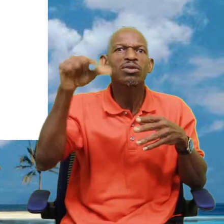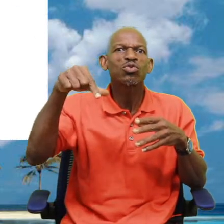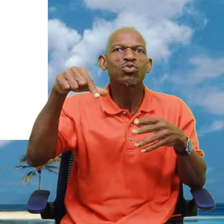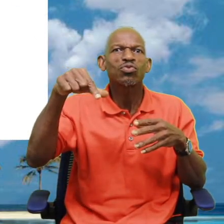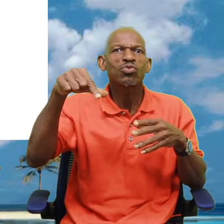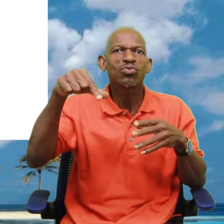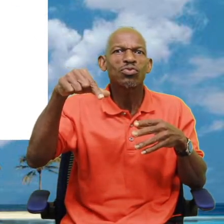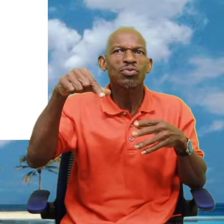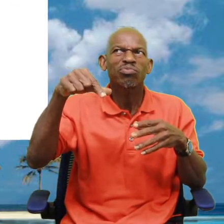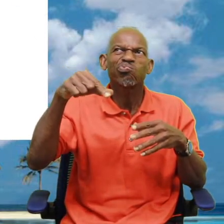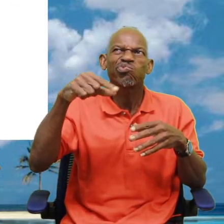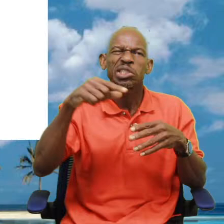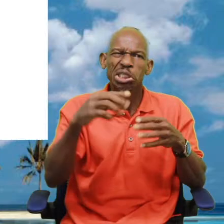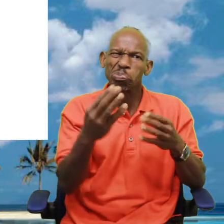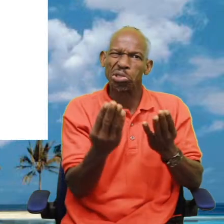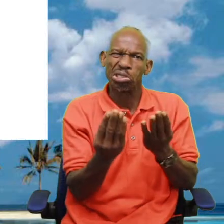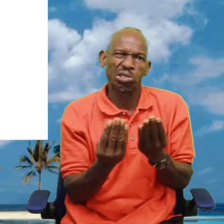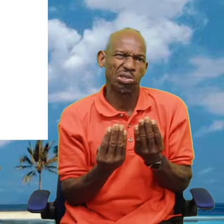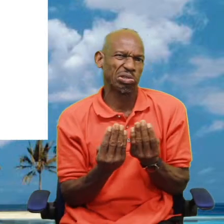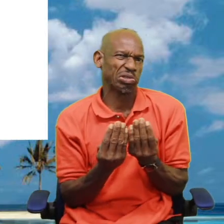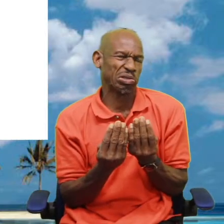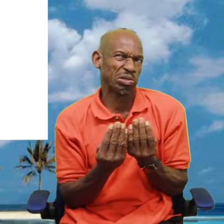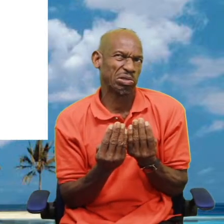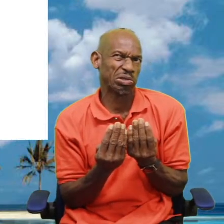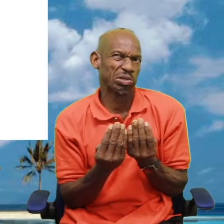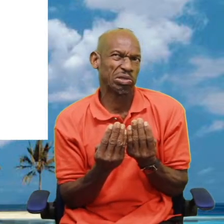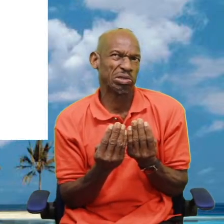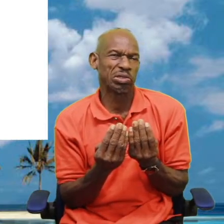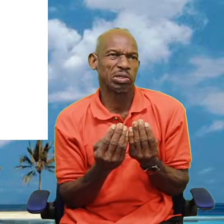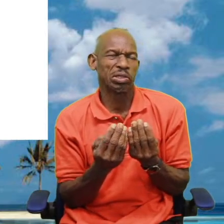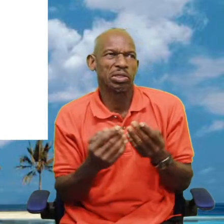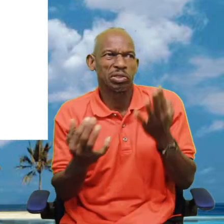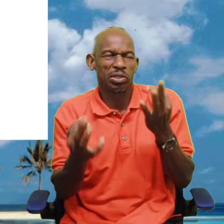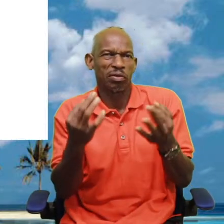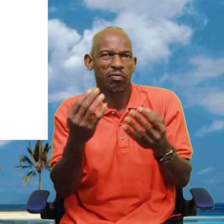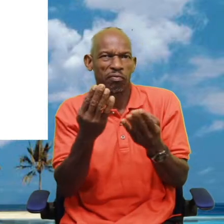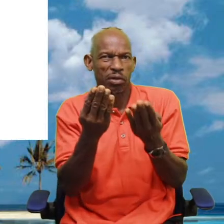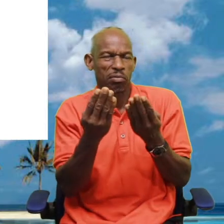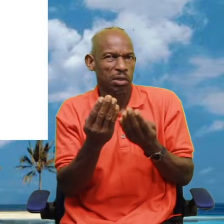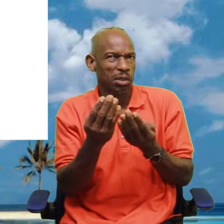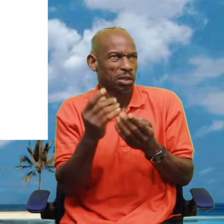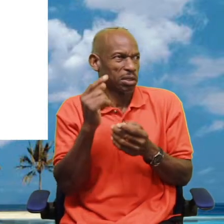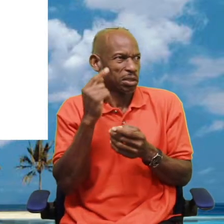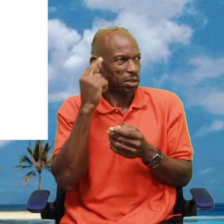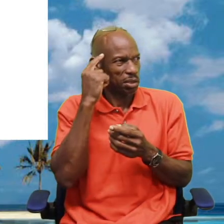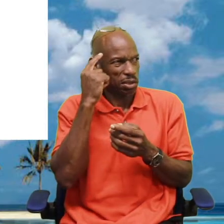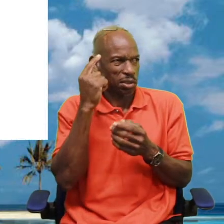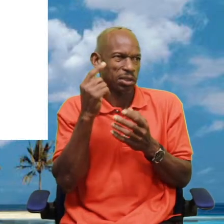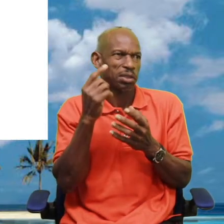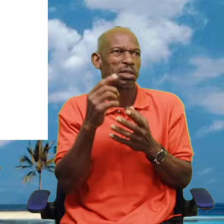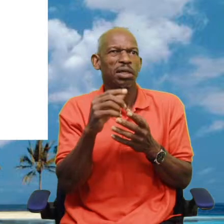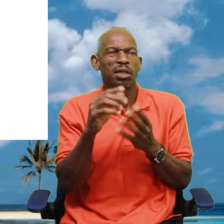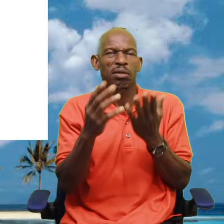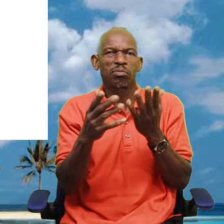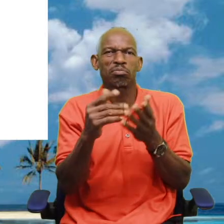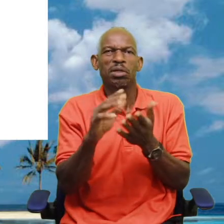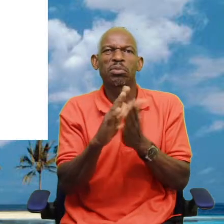people online. We are not allowing persons physically again in our